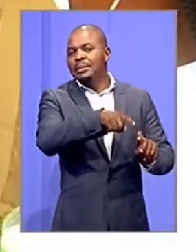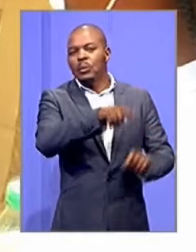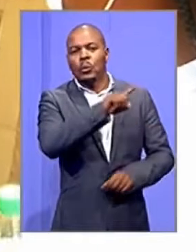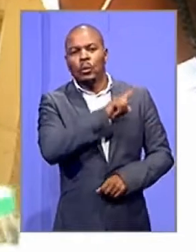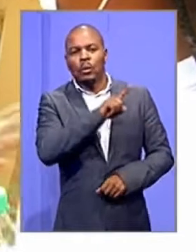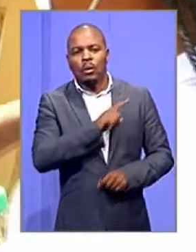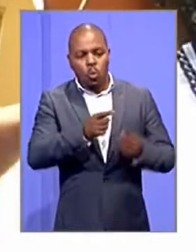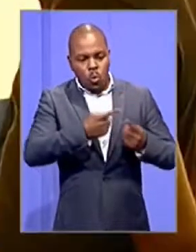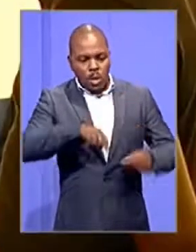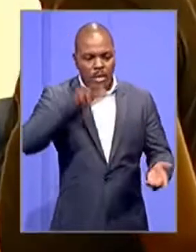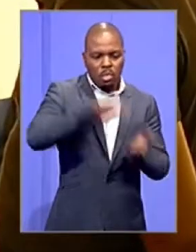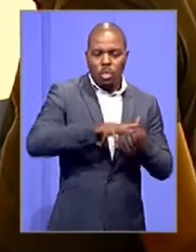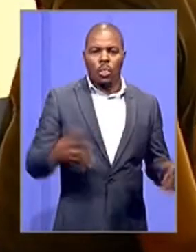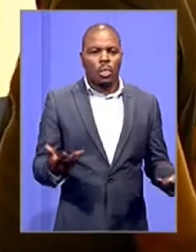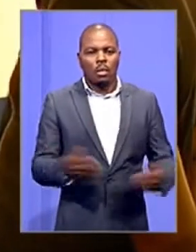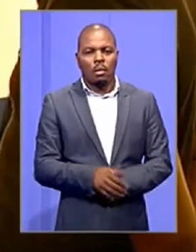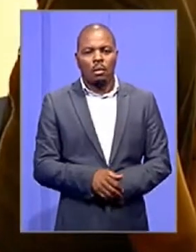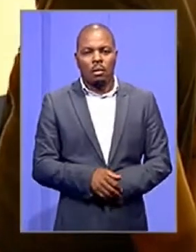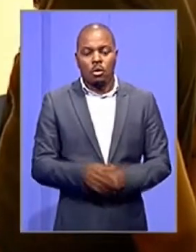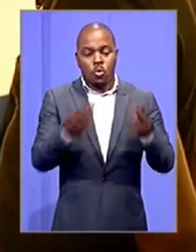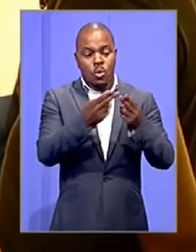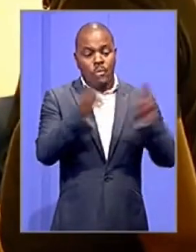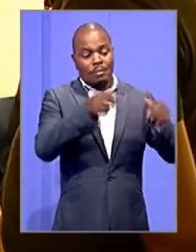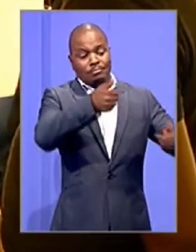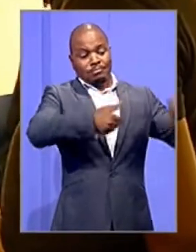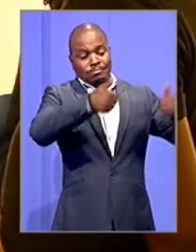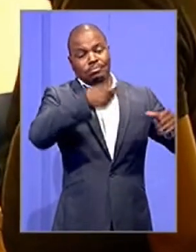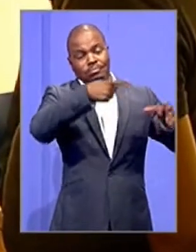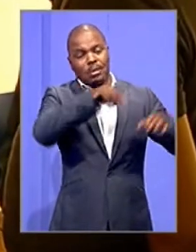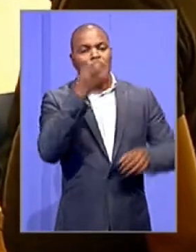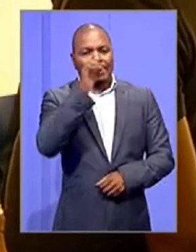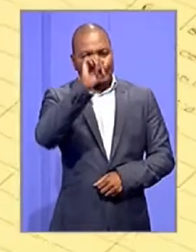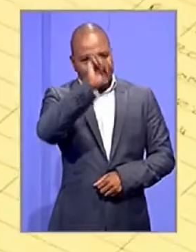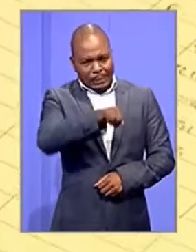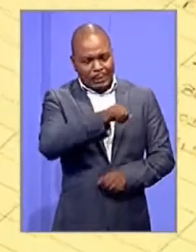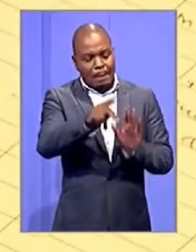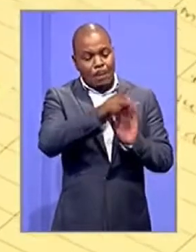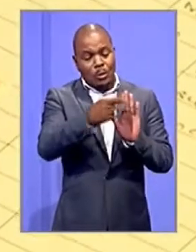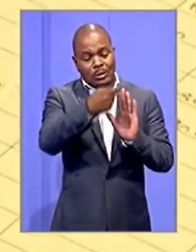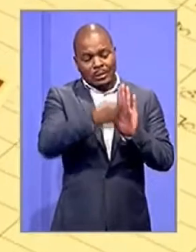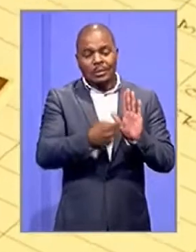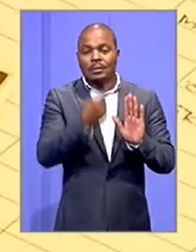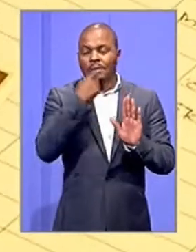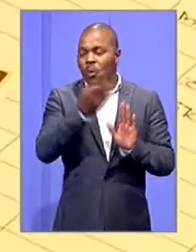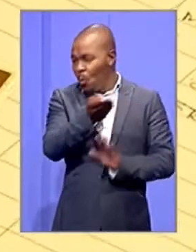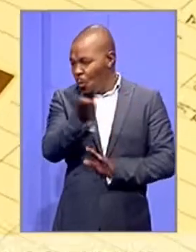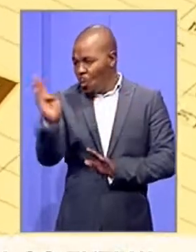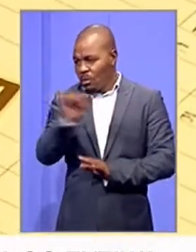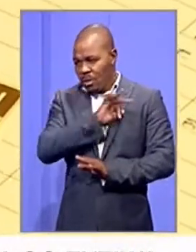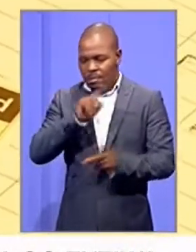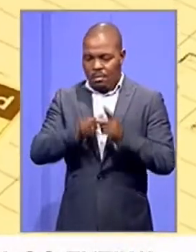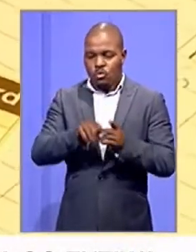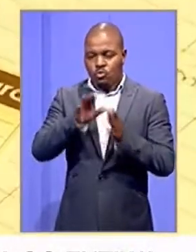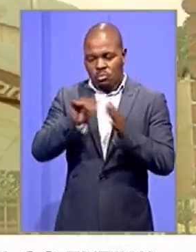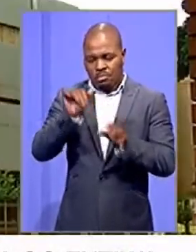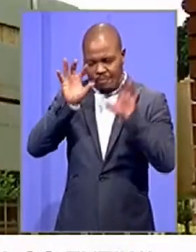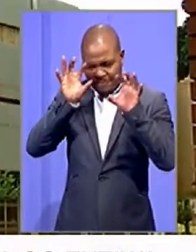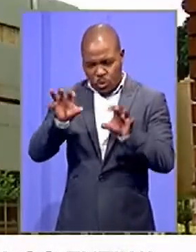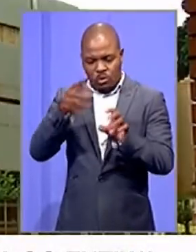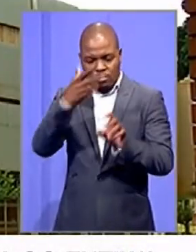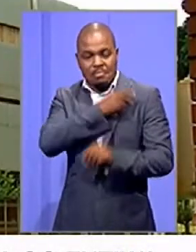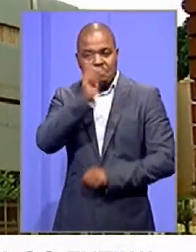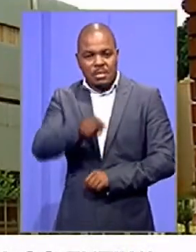did not approve anything. Boetapele bja yunibesithi bo re le go tsentšwe molawana wa go gapeletša baithuti le bašomi go tlhabela ga go yo